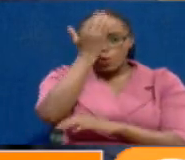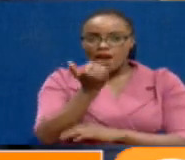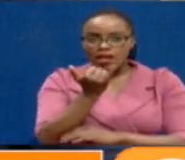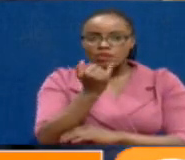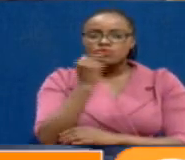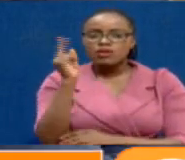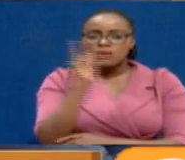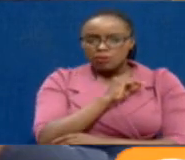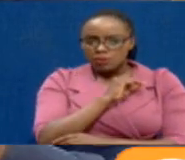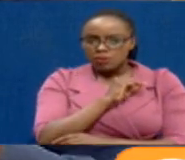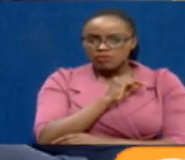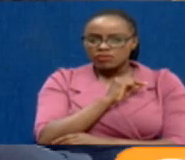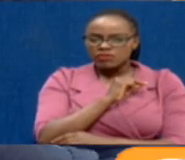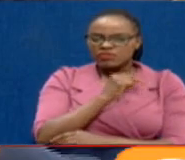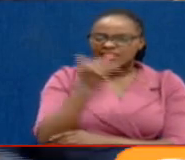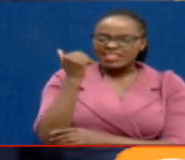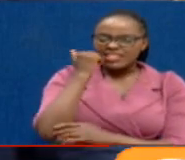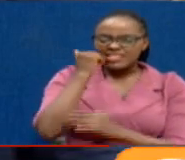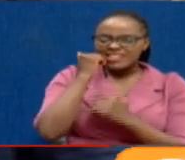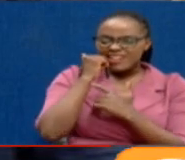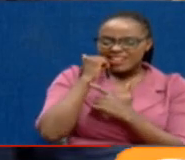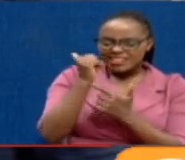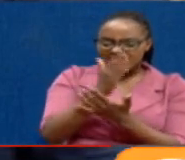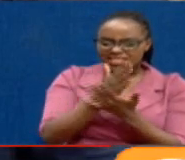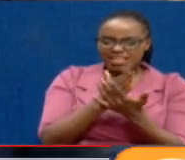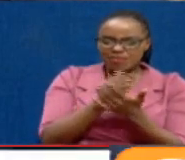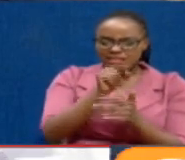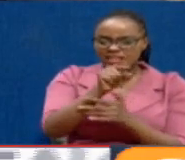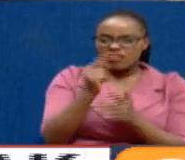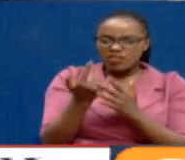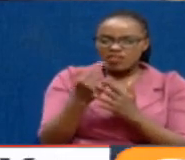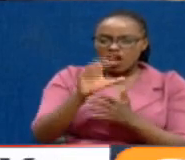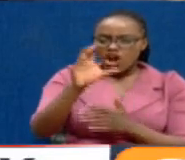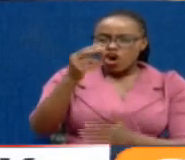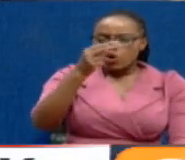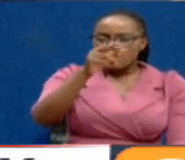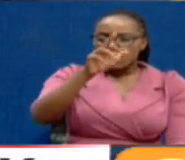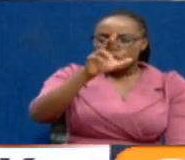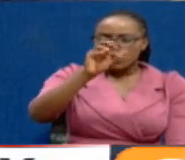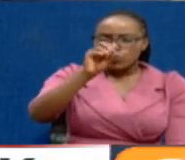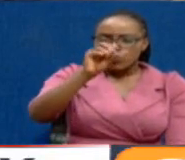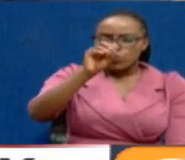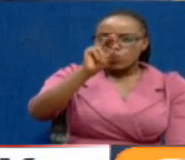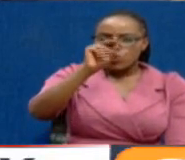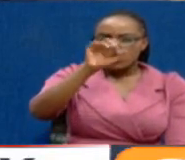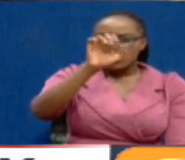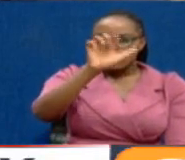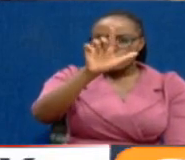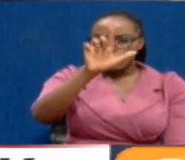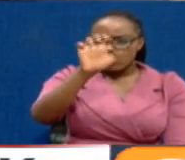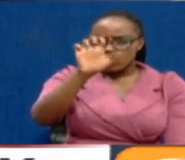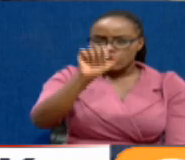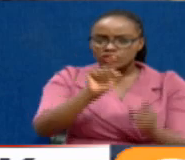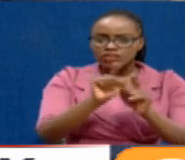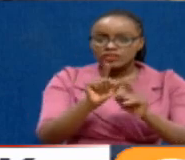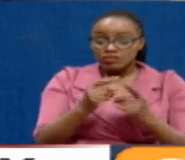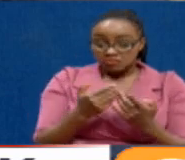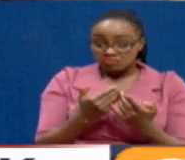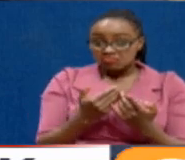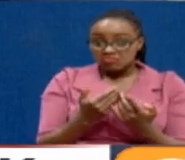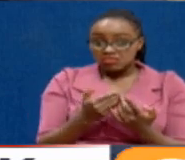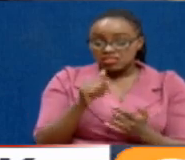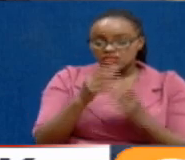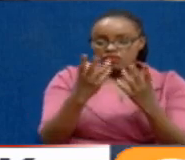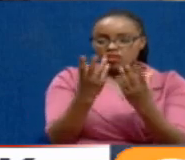said, chronic conditions predispose you, because if your nasal passages are inflamed, it's easier